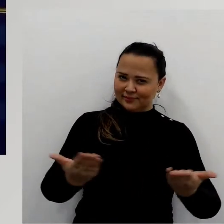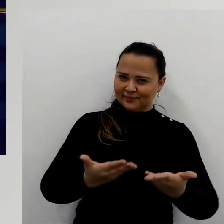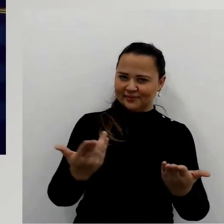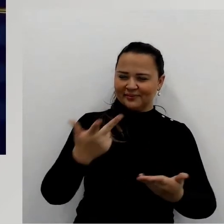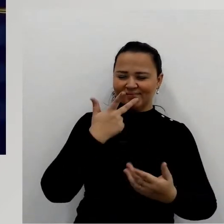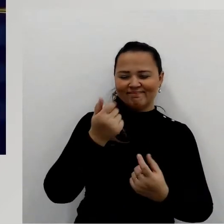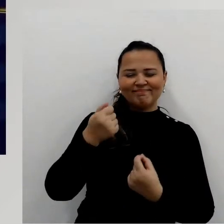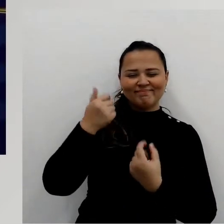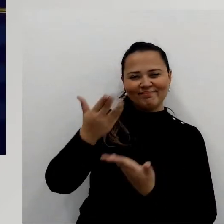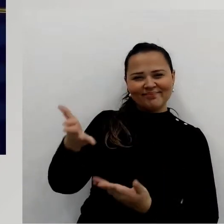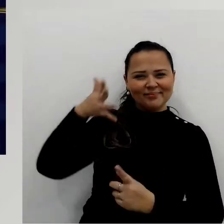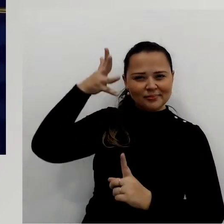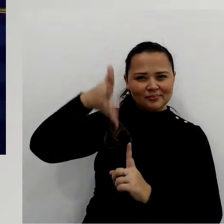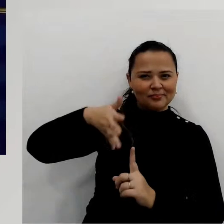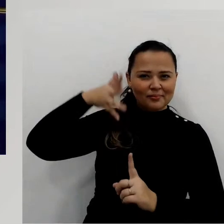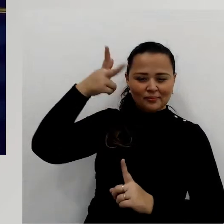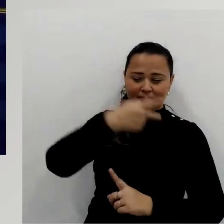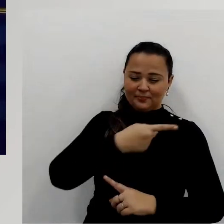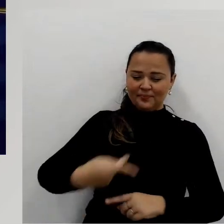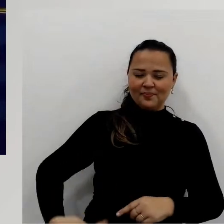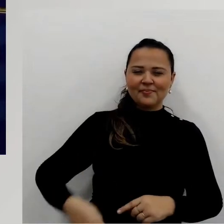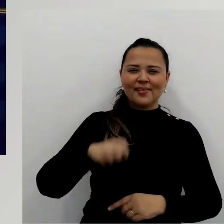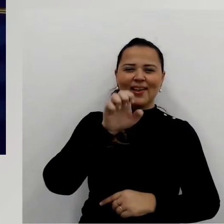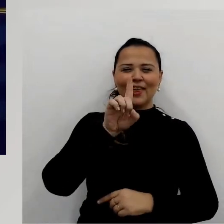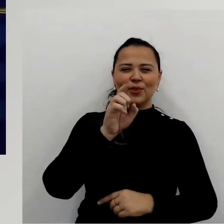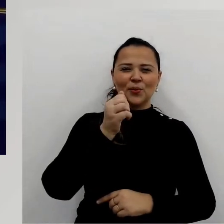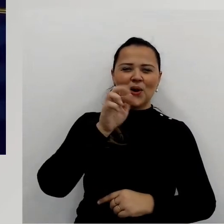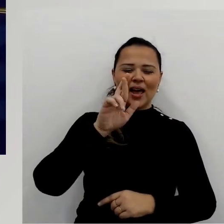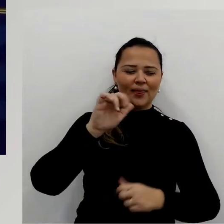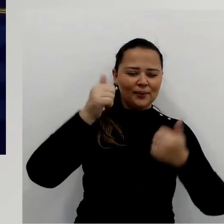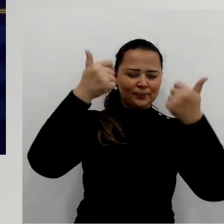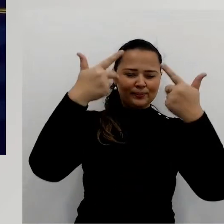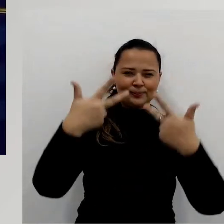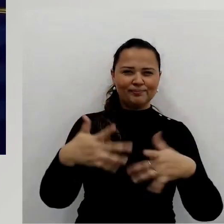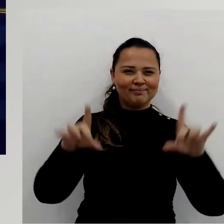Now I pass the floor to our president, Eduardo Eugenio,